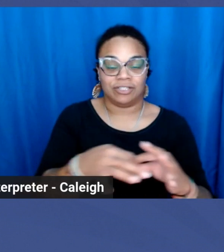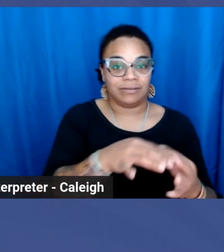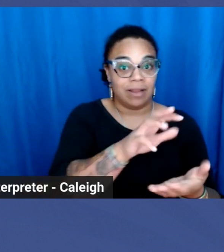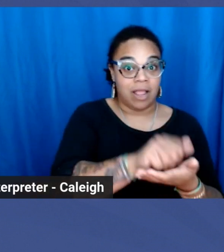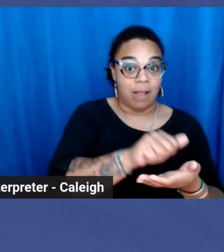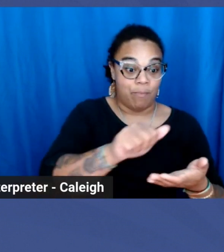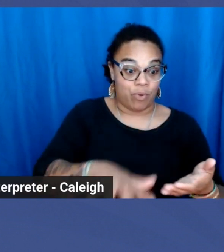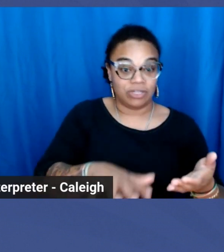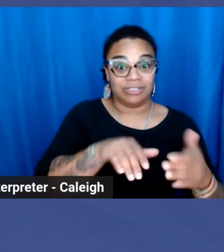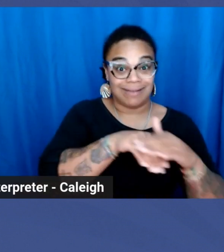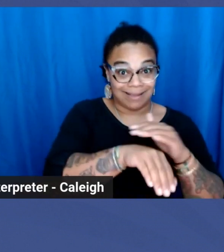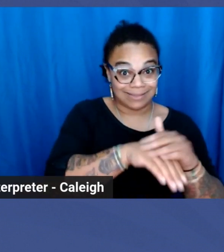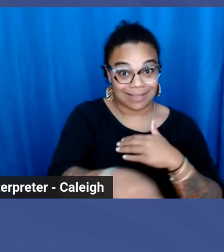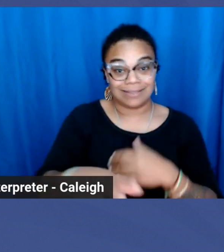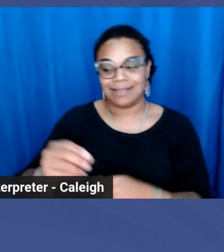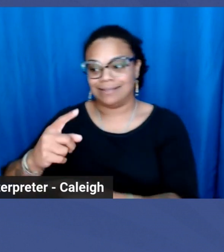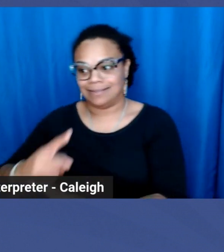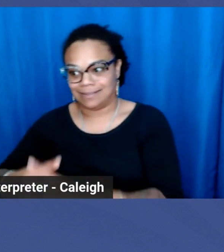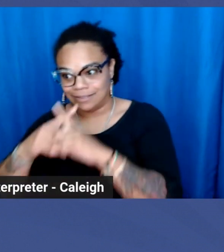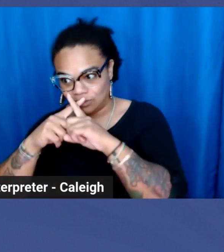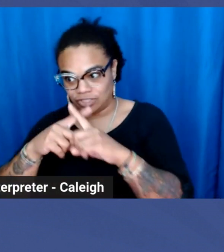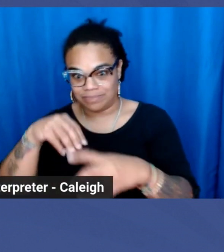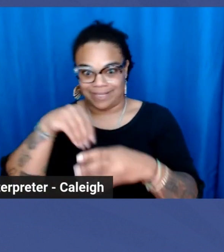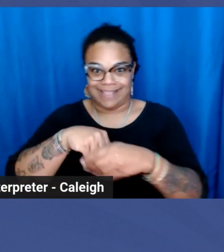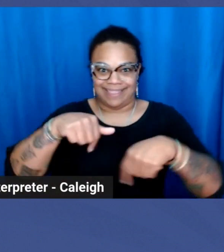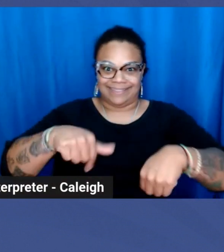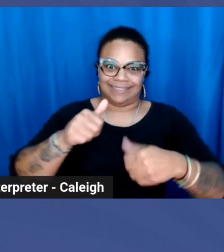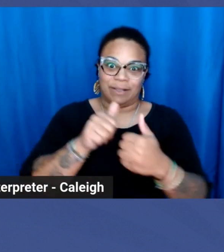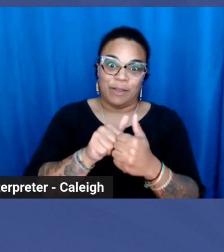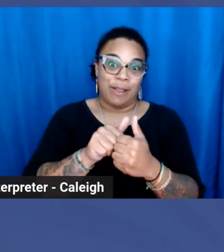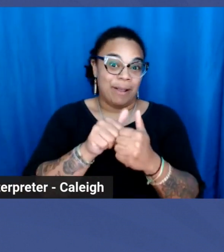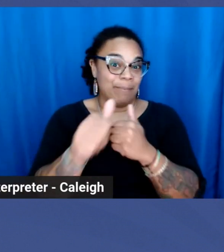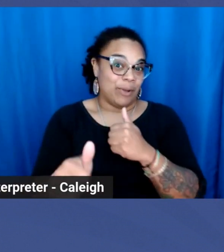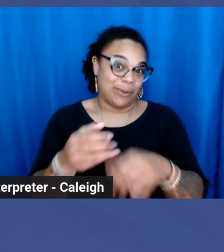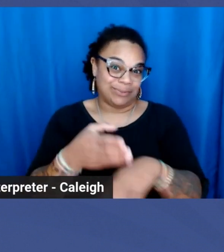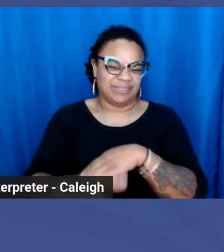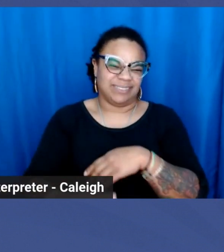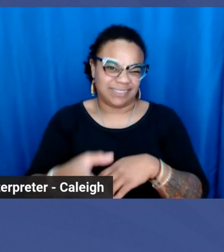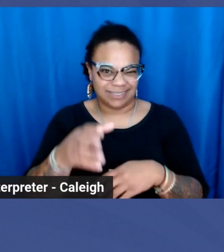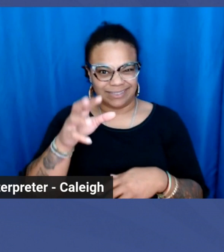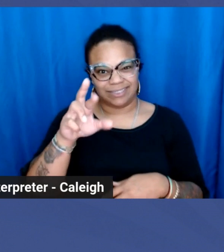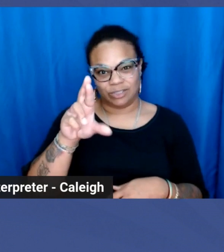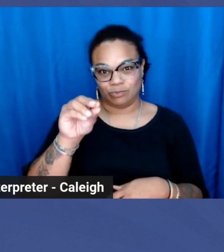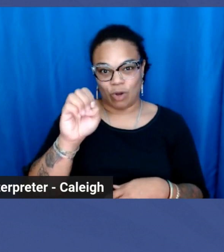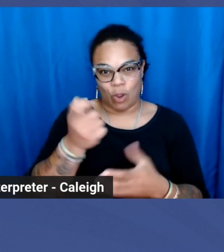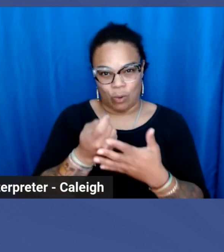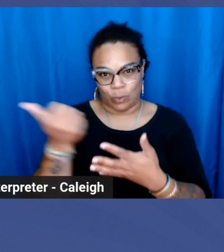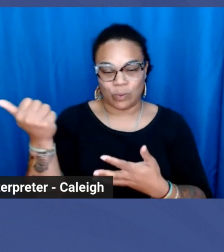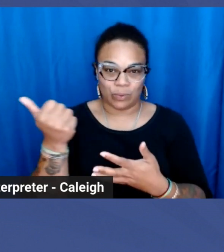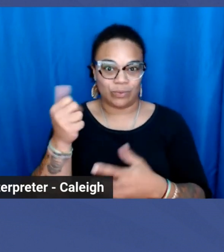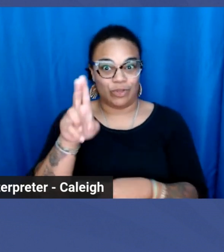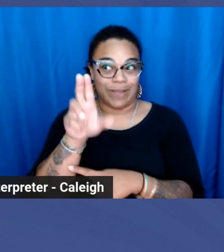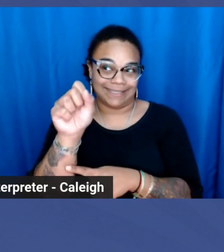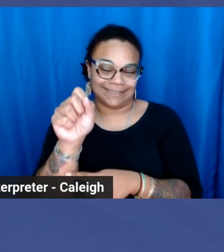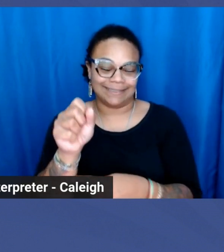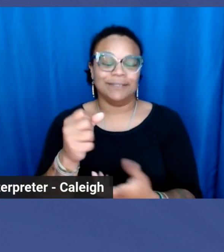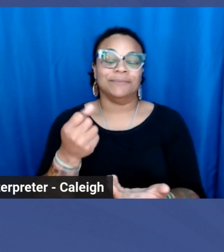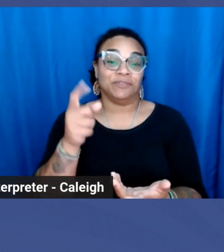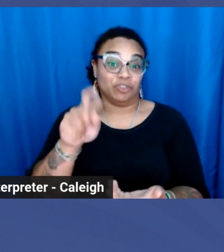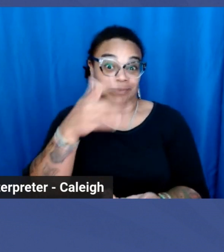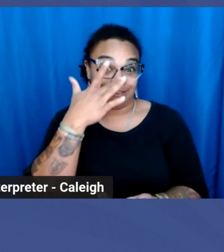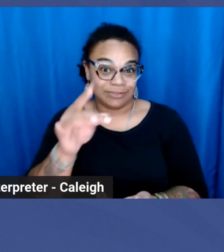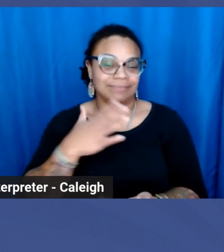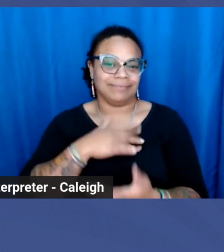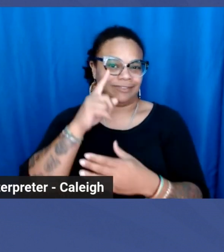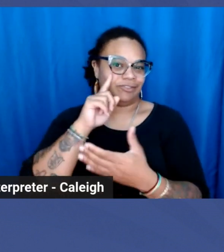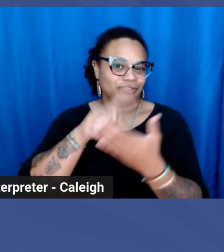in a post-Roe United States. So that should be really interesting. Please check your inboxes and Woodhull social media